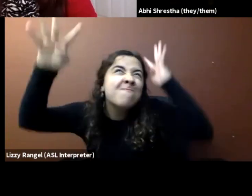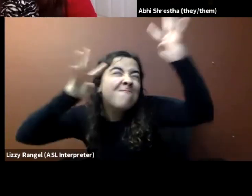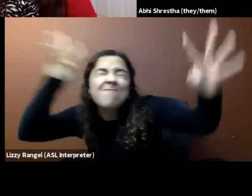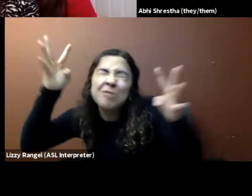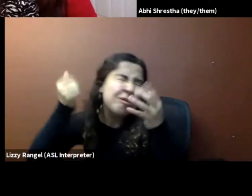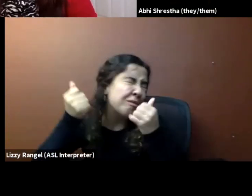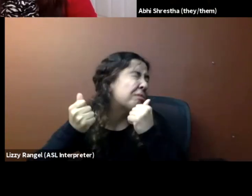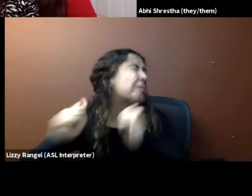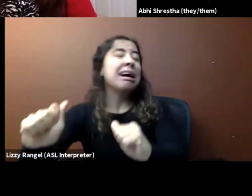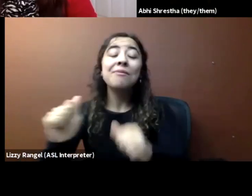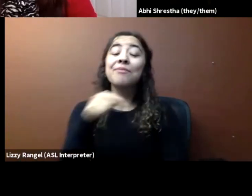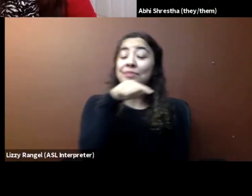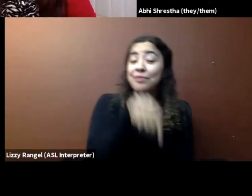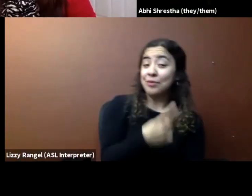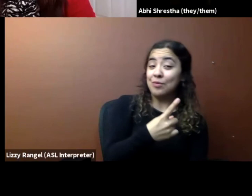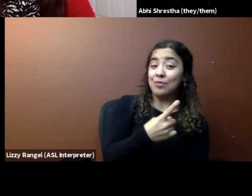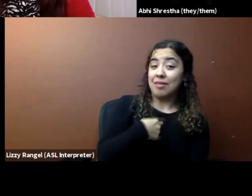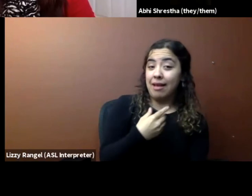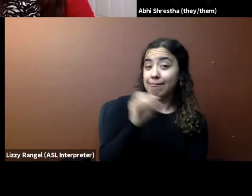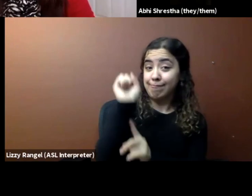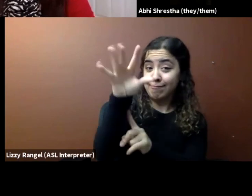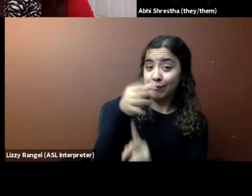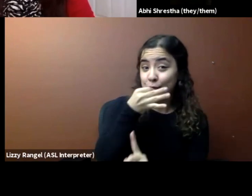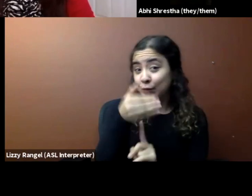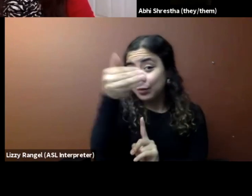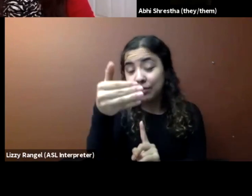first time I ever implemented it.